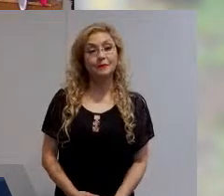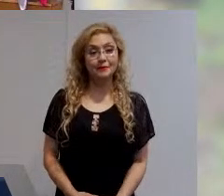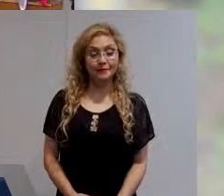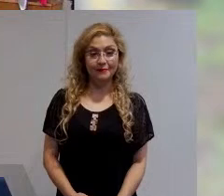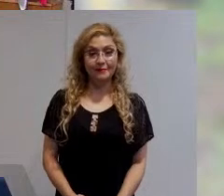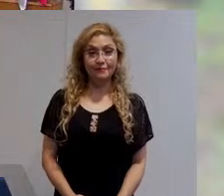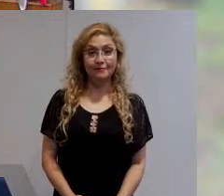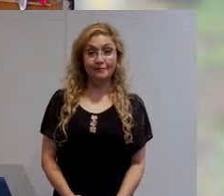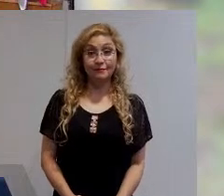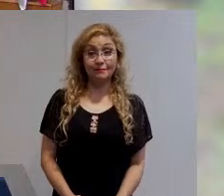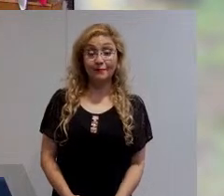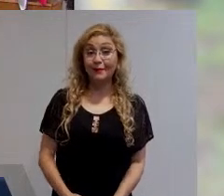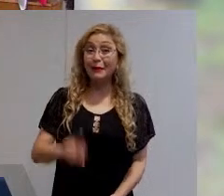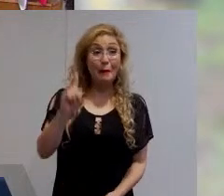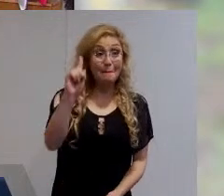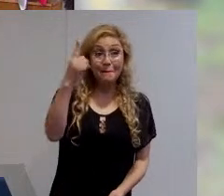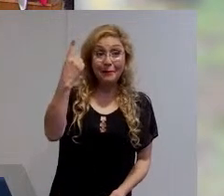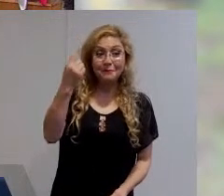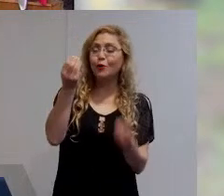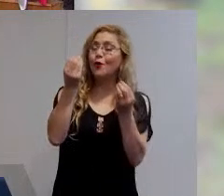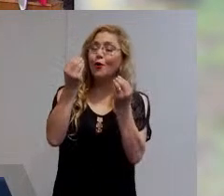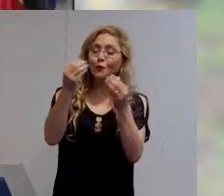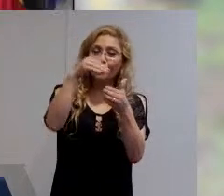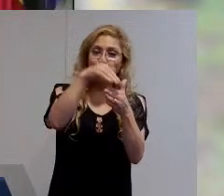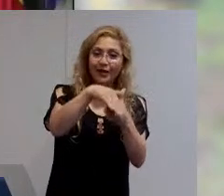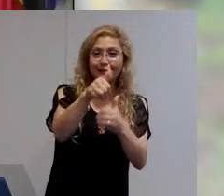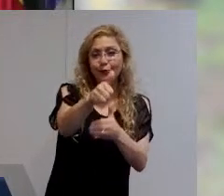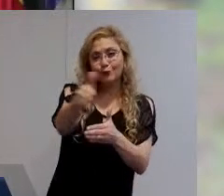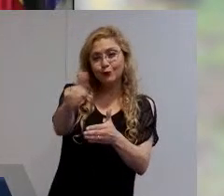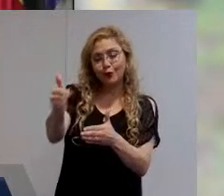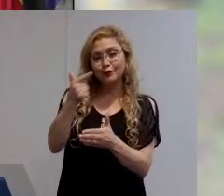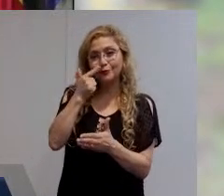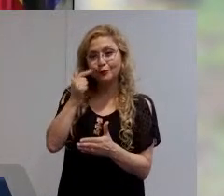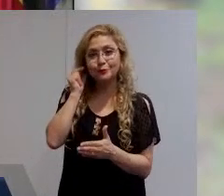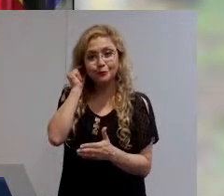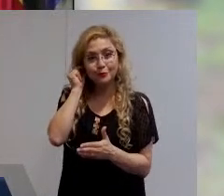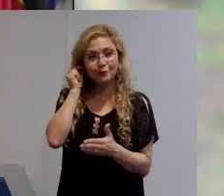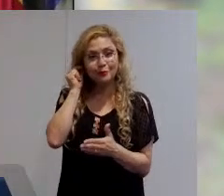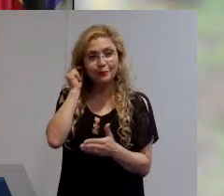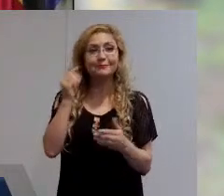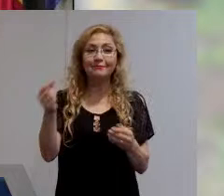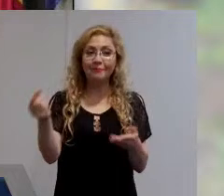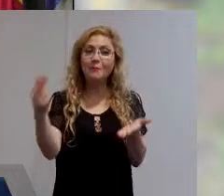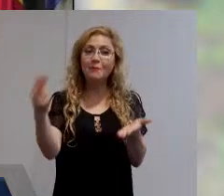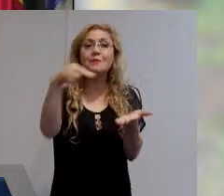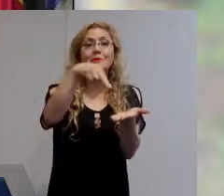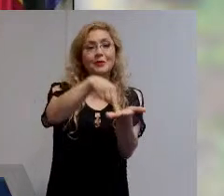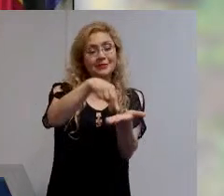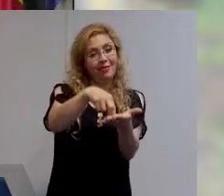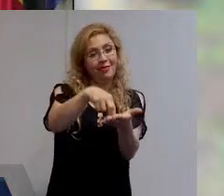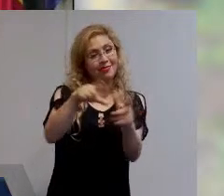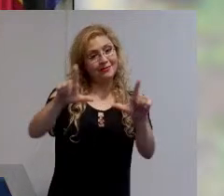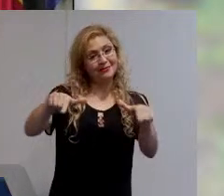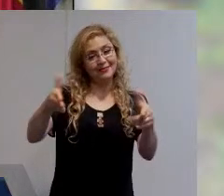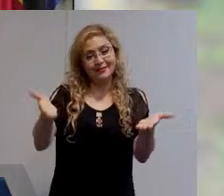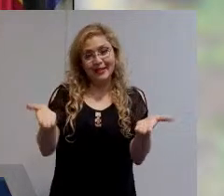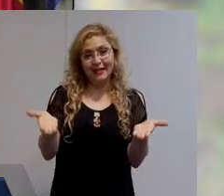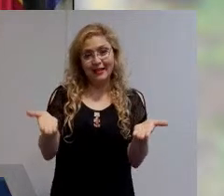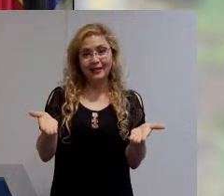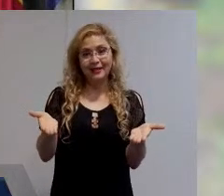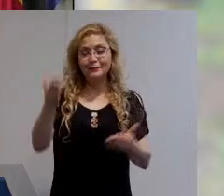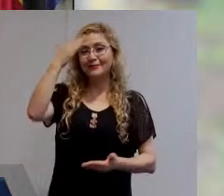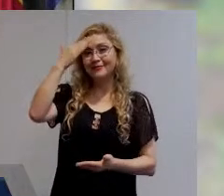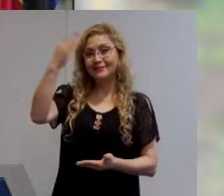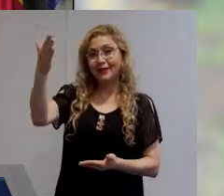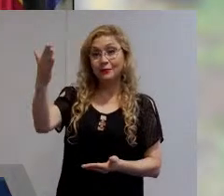Ante todo, buenas tardes a todos y todas. Good afternoon, ladies and gentlemen, joining us here today in this